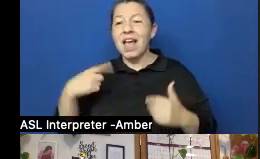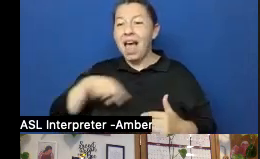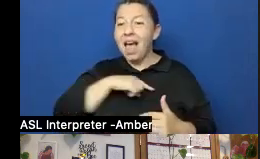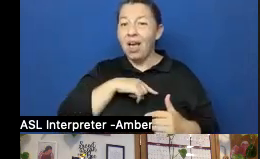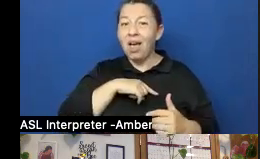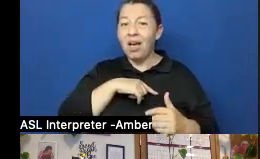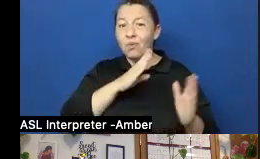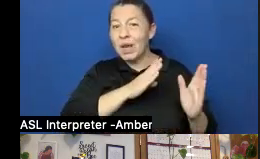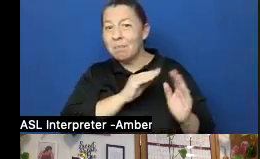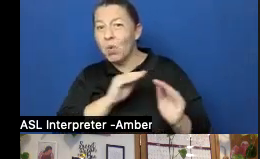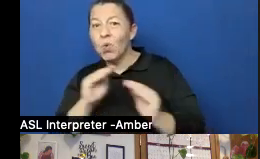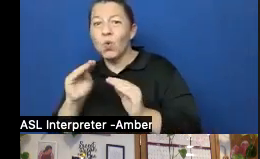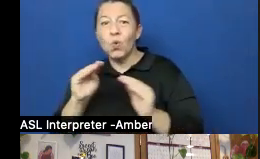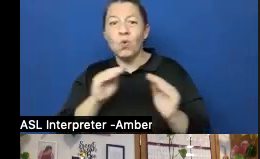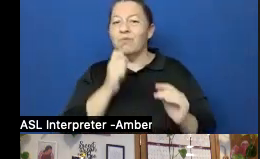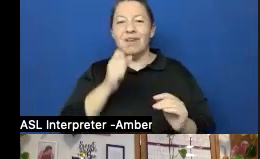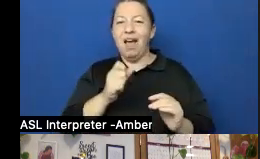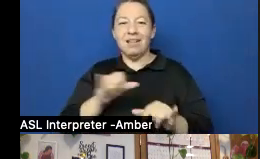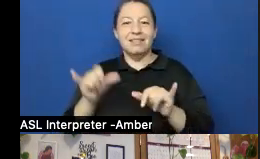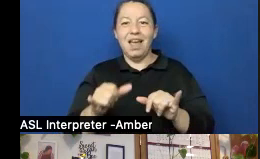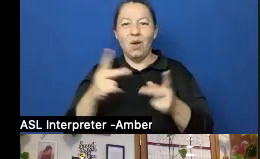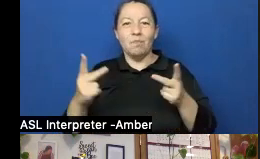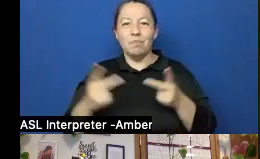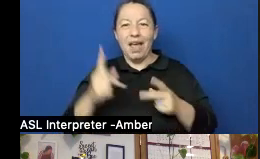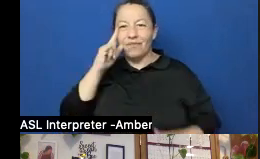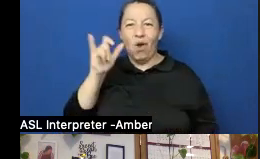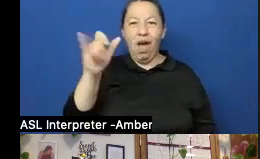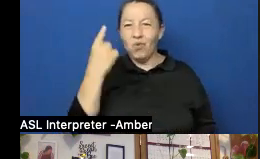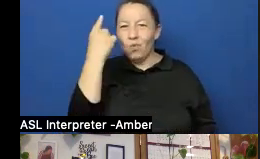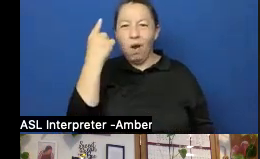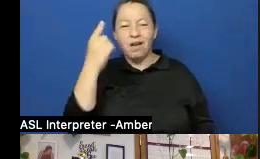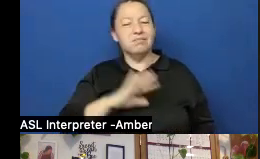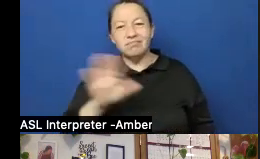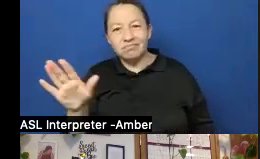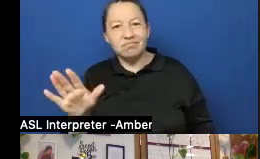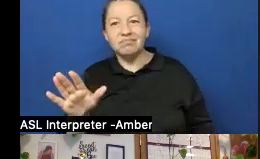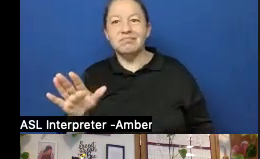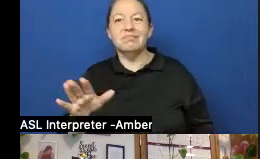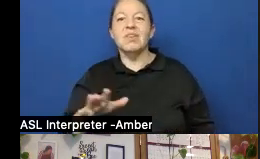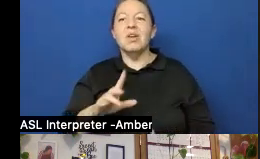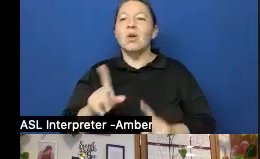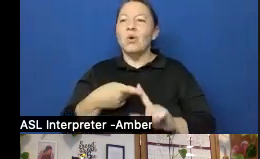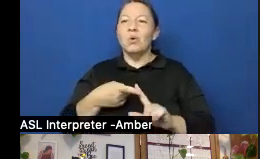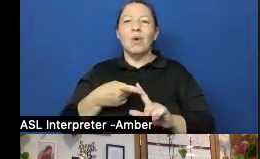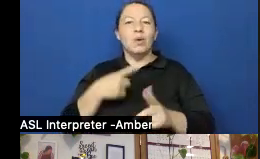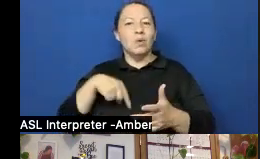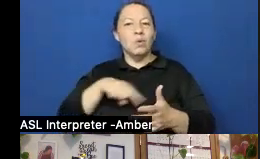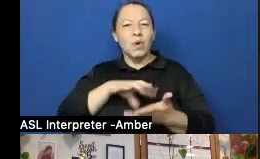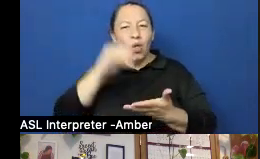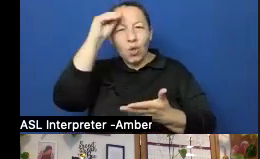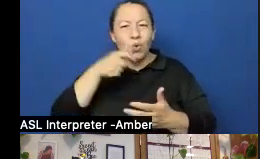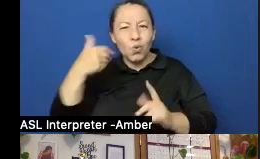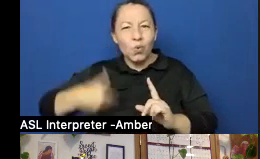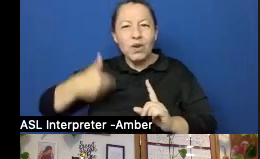don't stay in any one place, because as we learn and grow and come into who we are, it